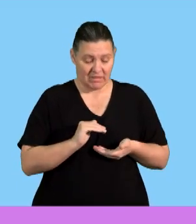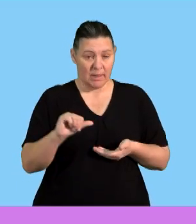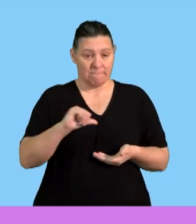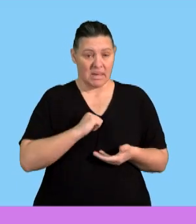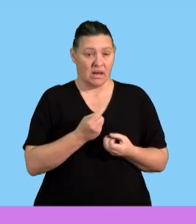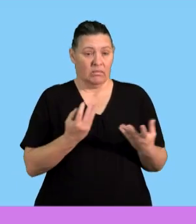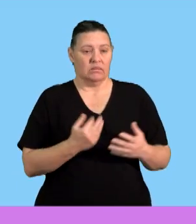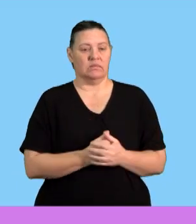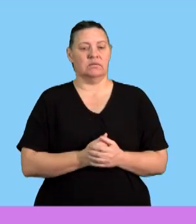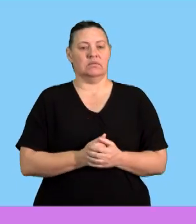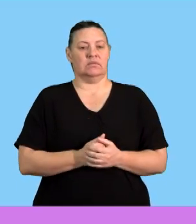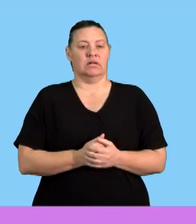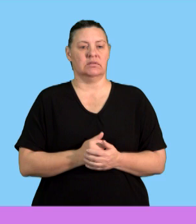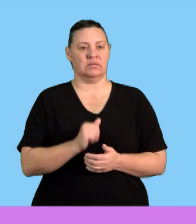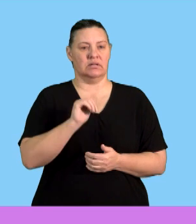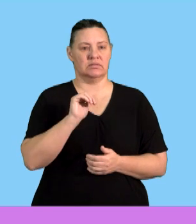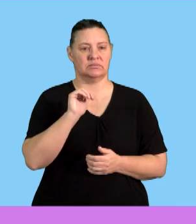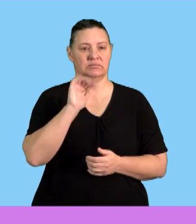out